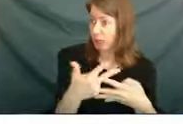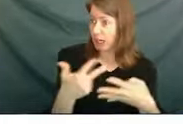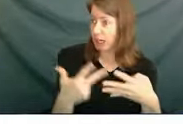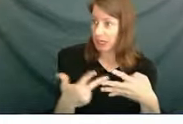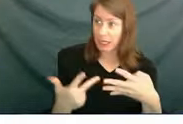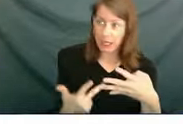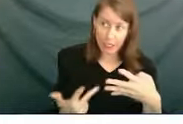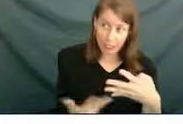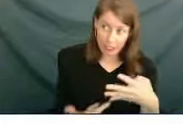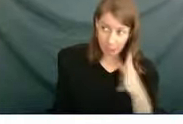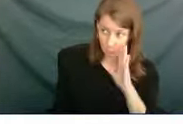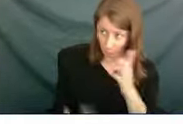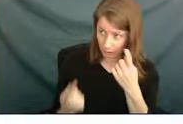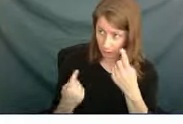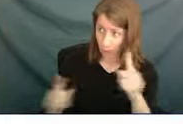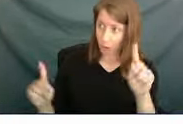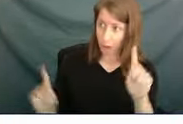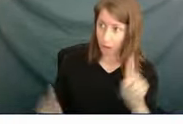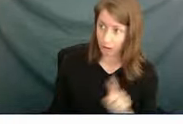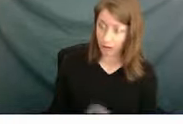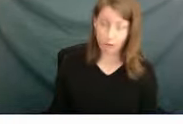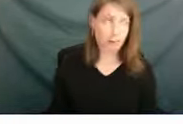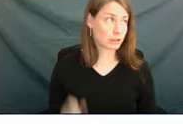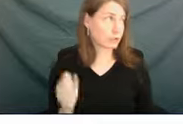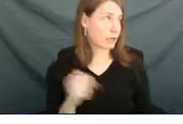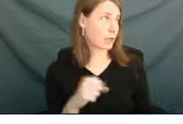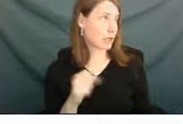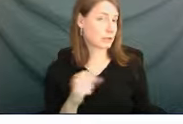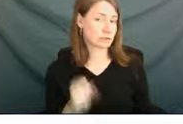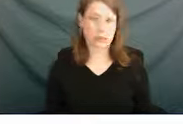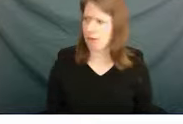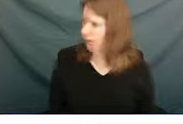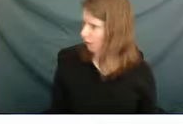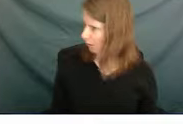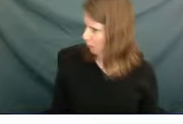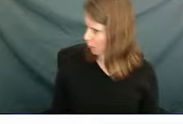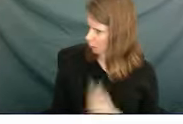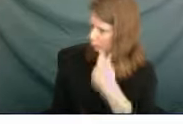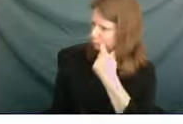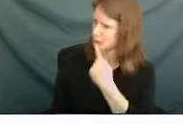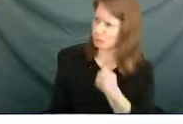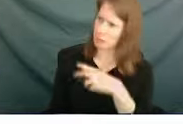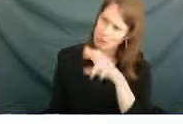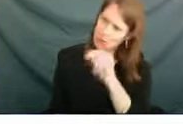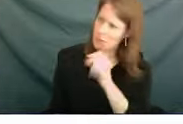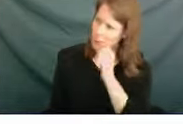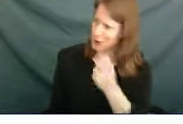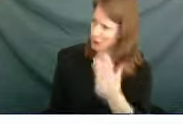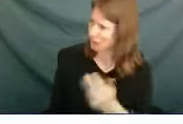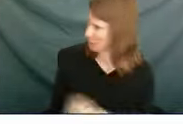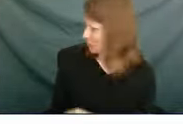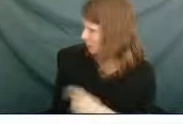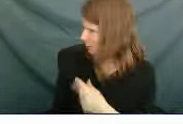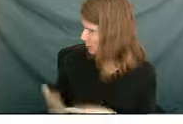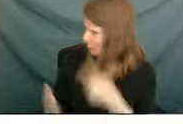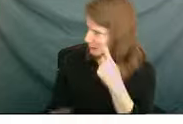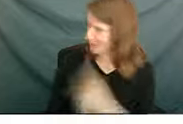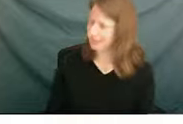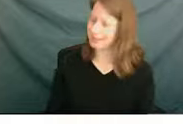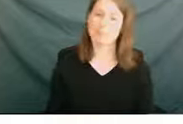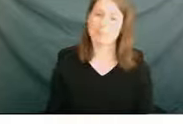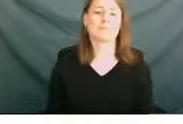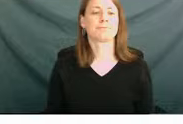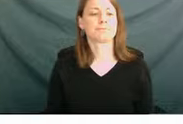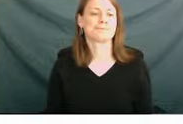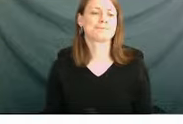think they're worth 3 now? You just told me they weren't a second ago. I worry that I don't bring the right skills to the table to